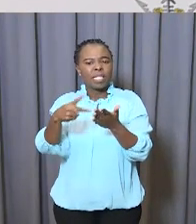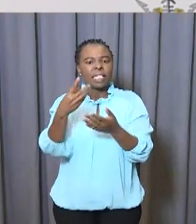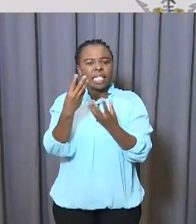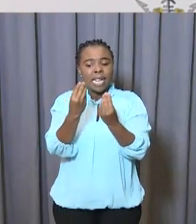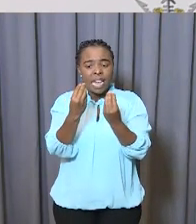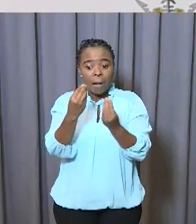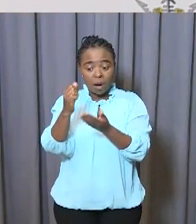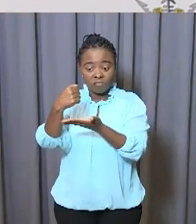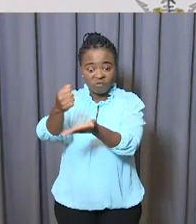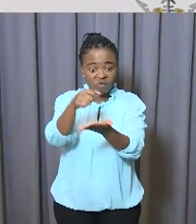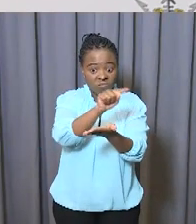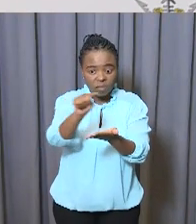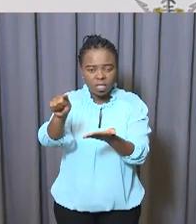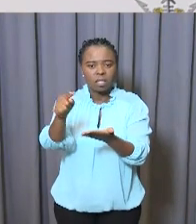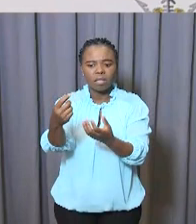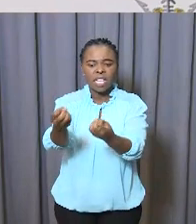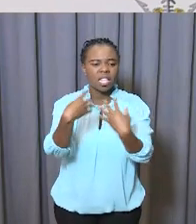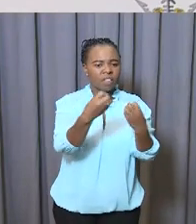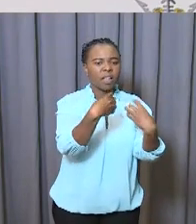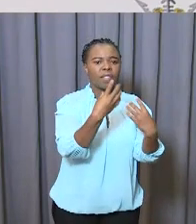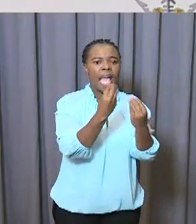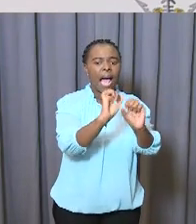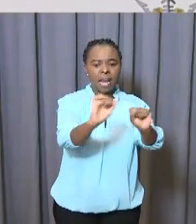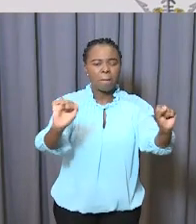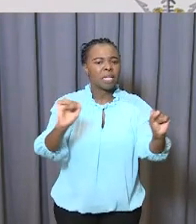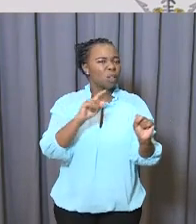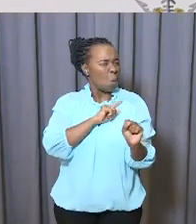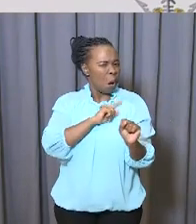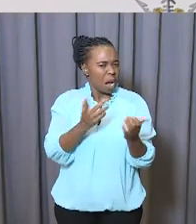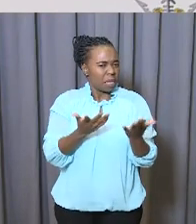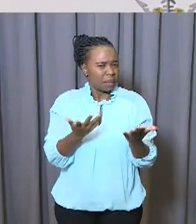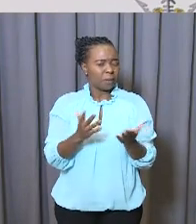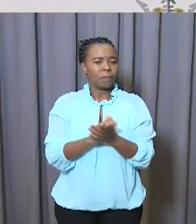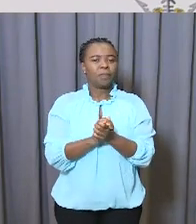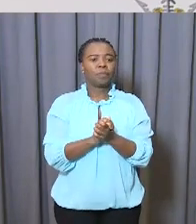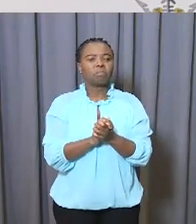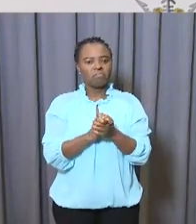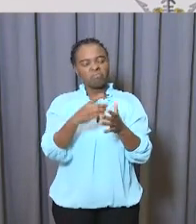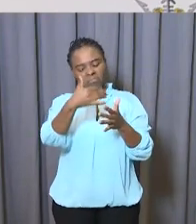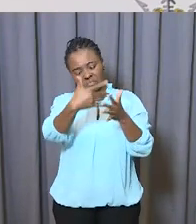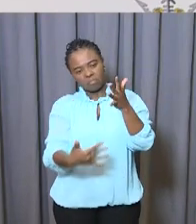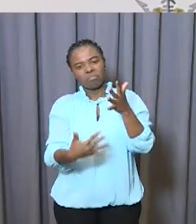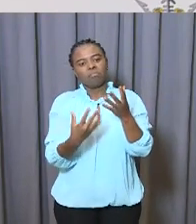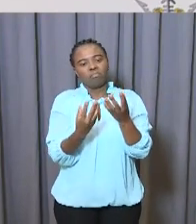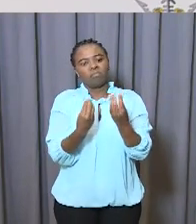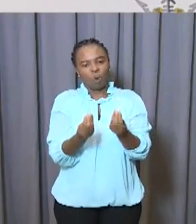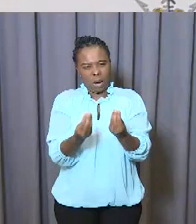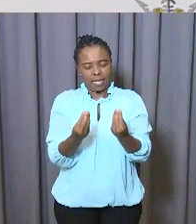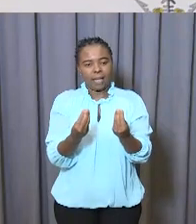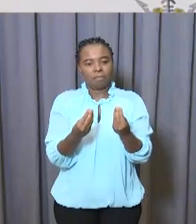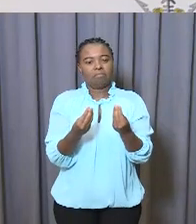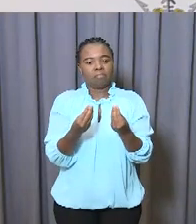the people they are distributing food to. Okay, yeah. That's the questions we have from WhatsApp. We